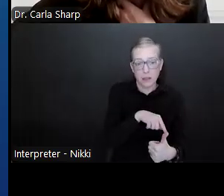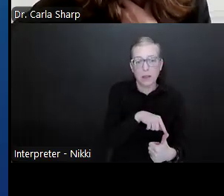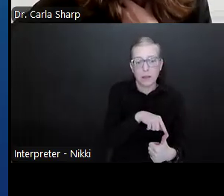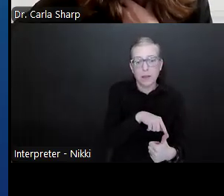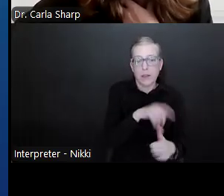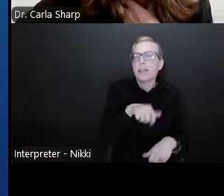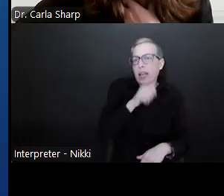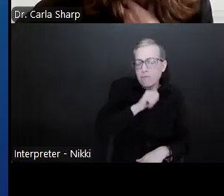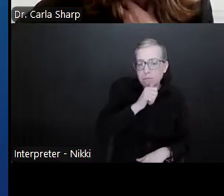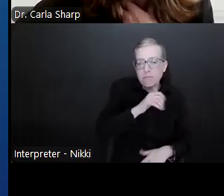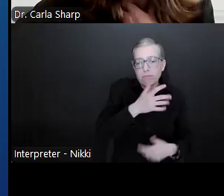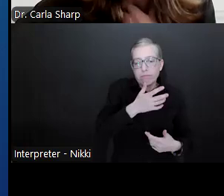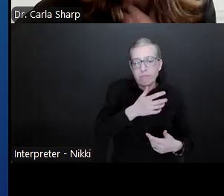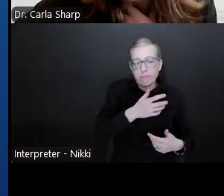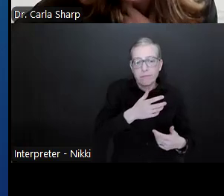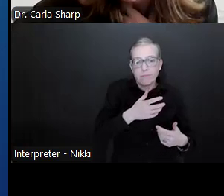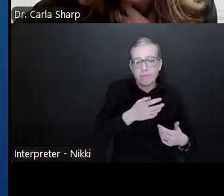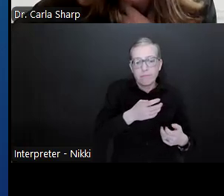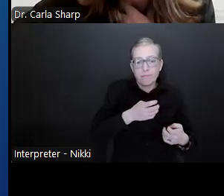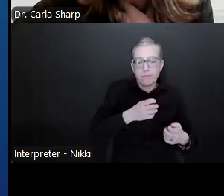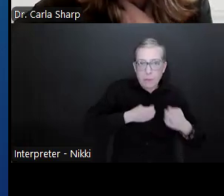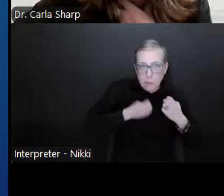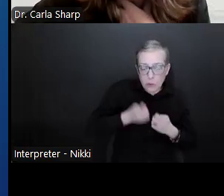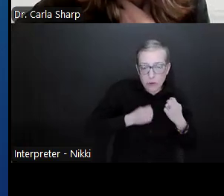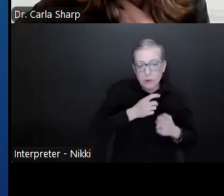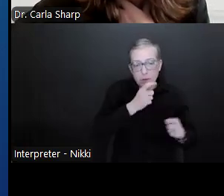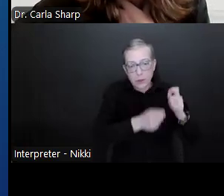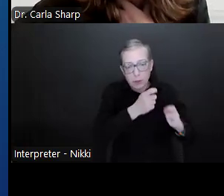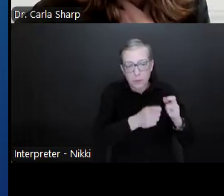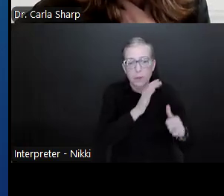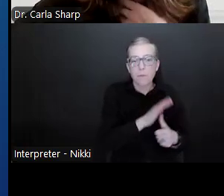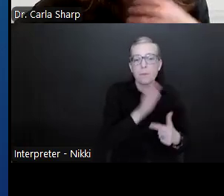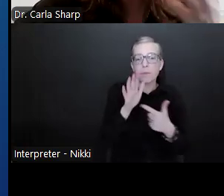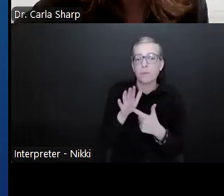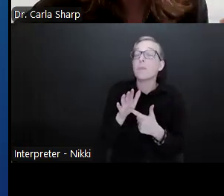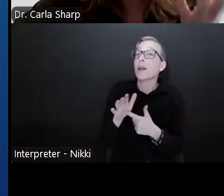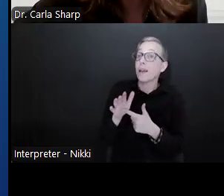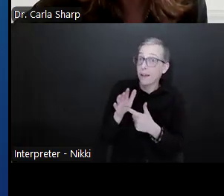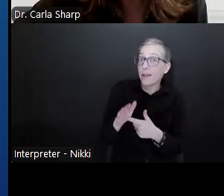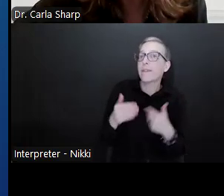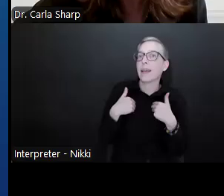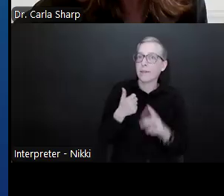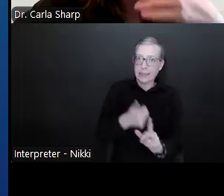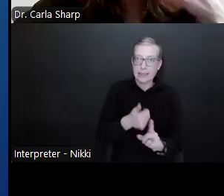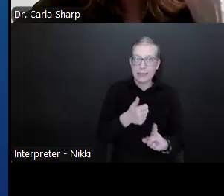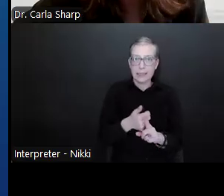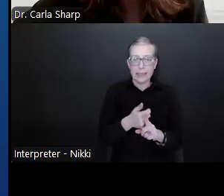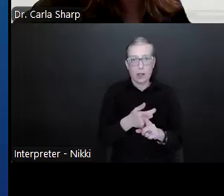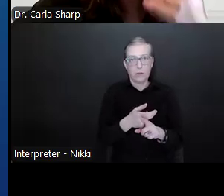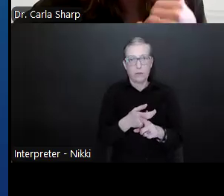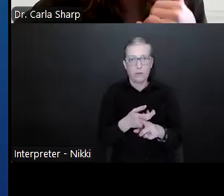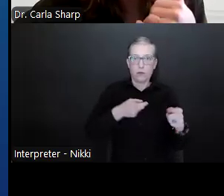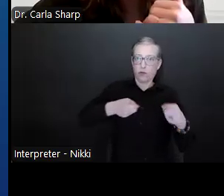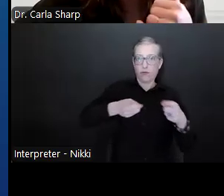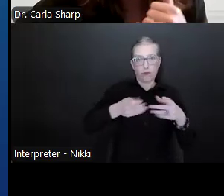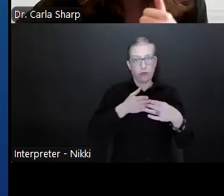emotions. A young person that has self-directedness or beginning to have self-directedness, standards of moral behavior, can reflect on